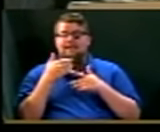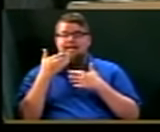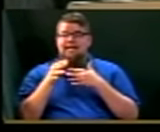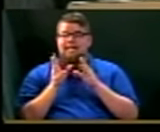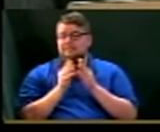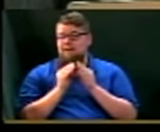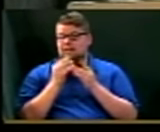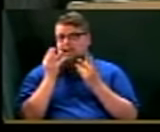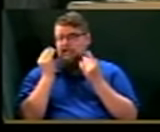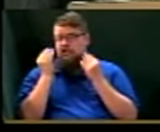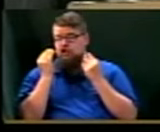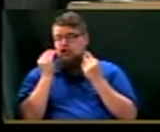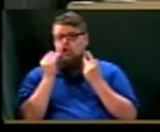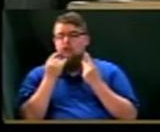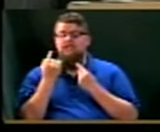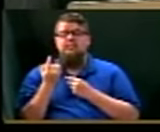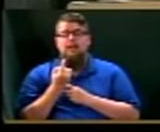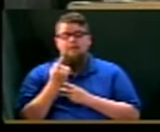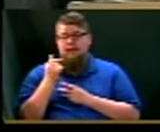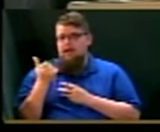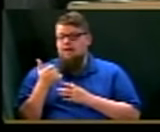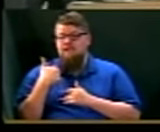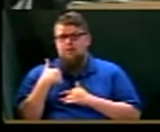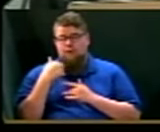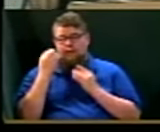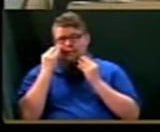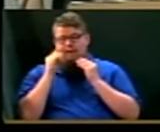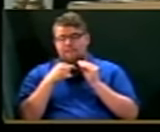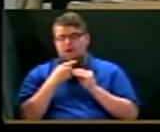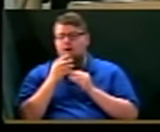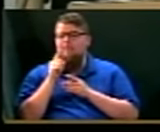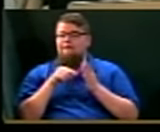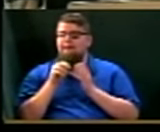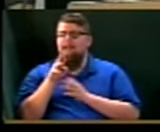consider something else that includes some of the other things that Ms. Owens